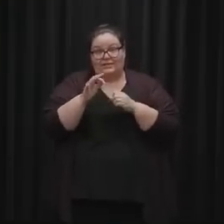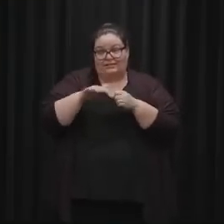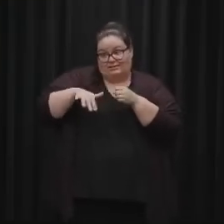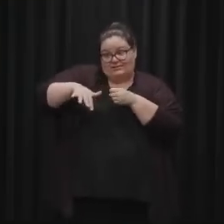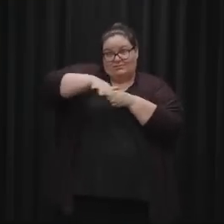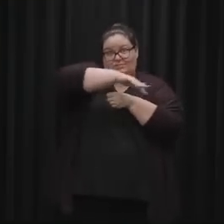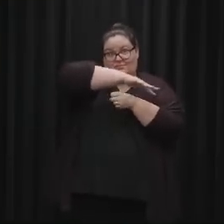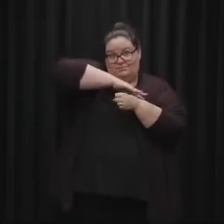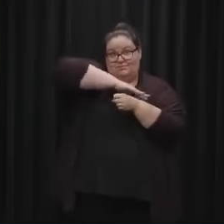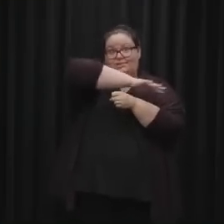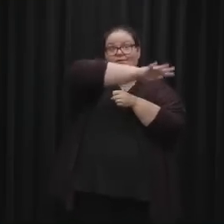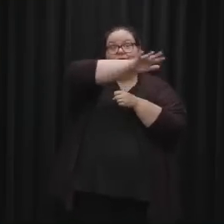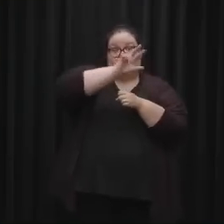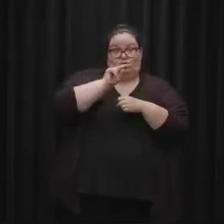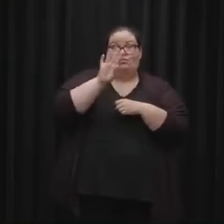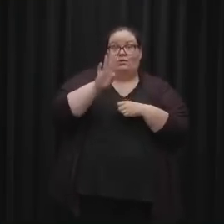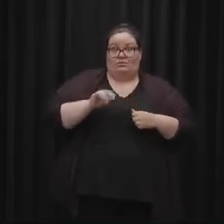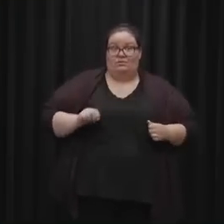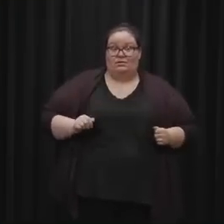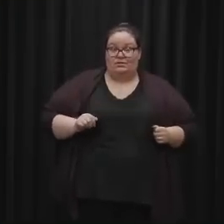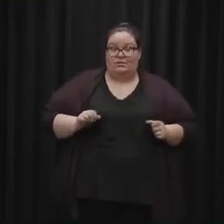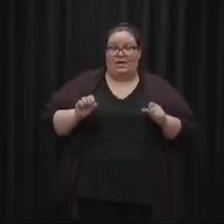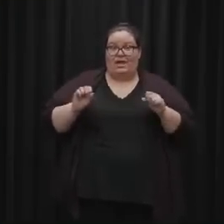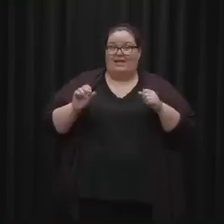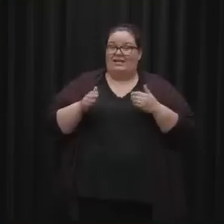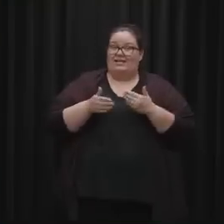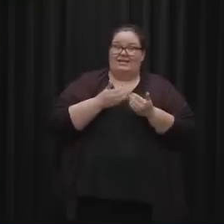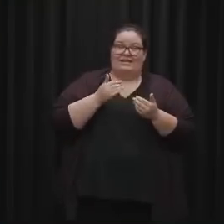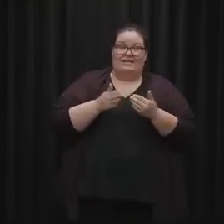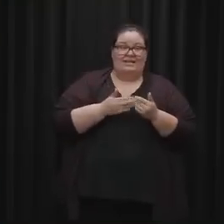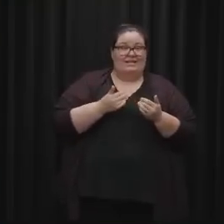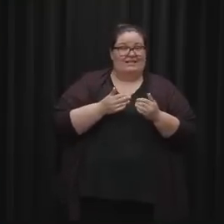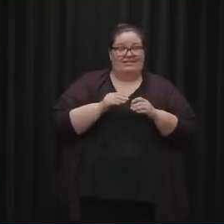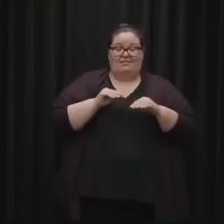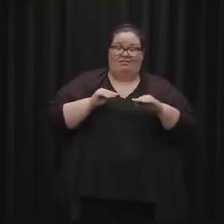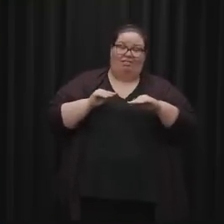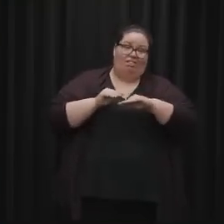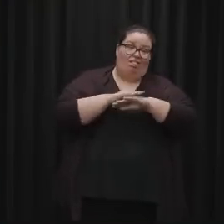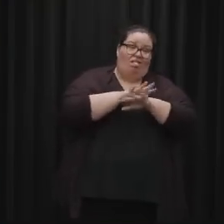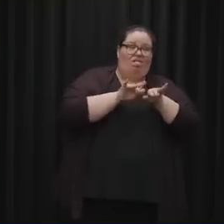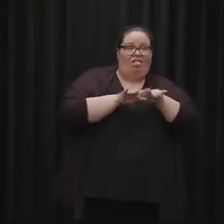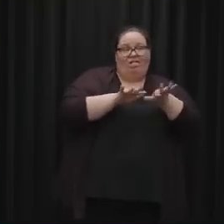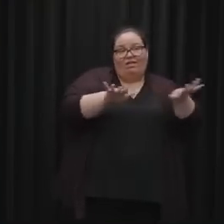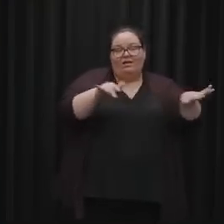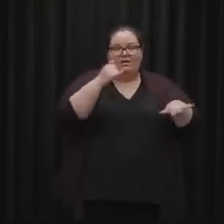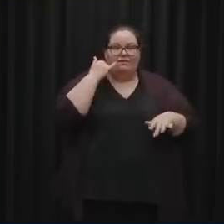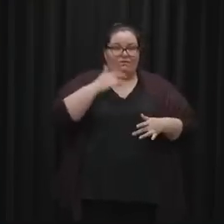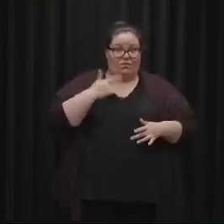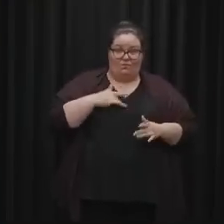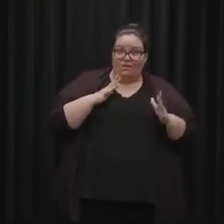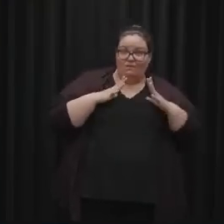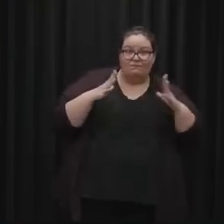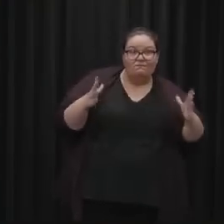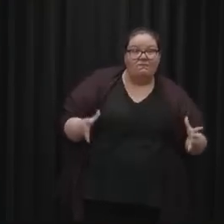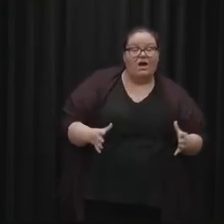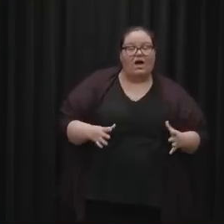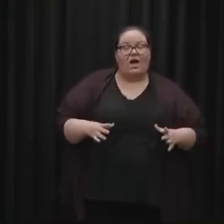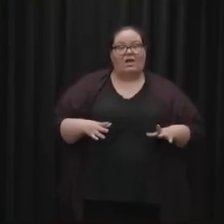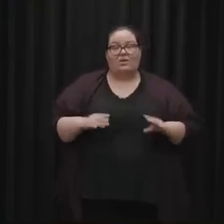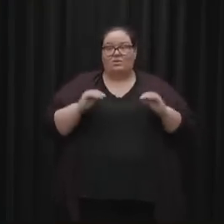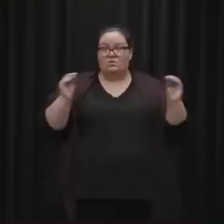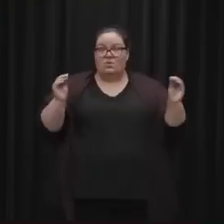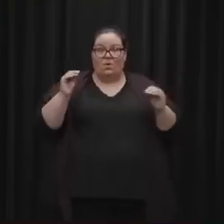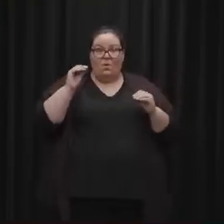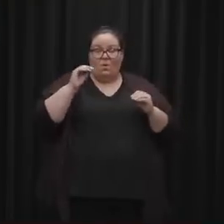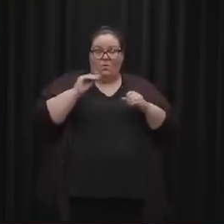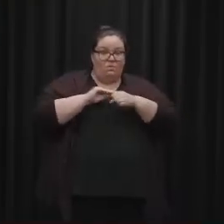on our door, and you can infect others even if you look well and even if you feel well. At the beginning of the pandemic, I did